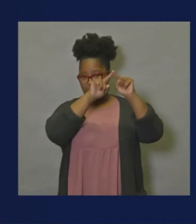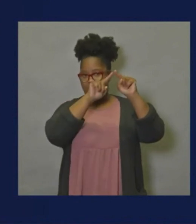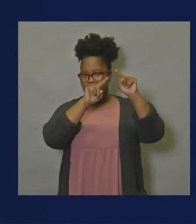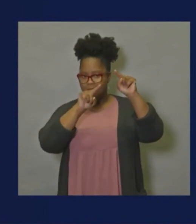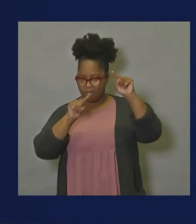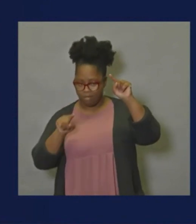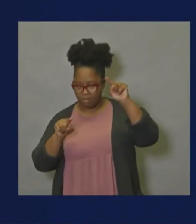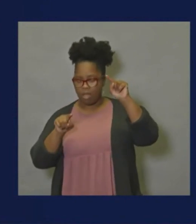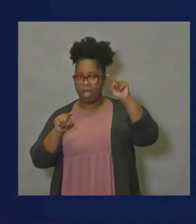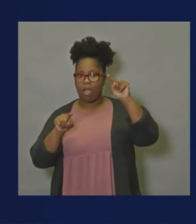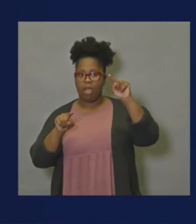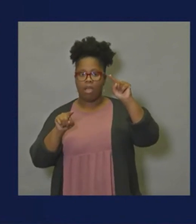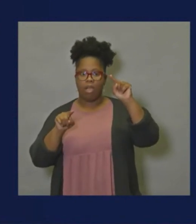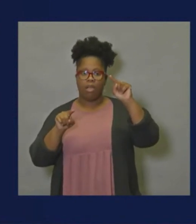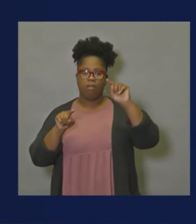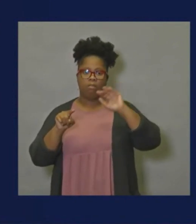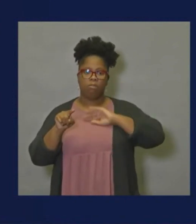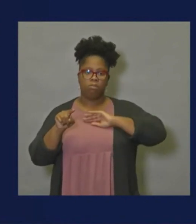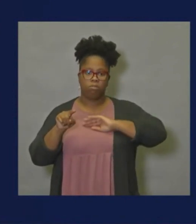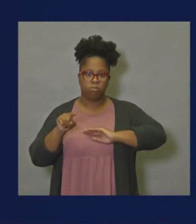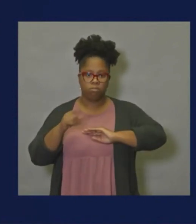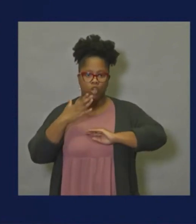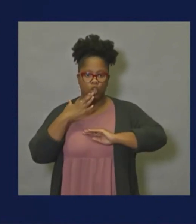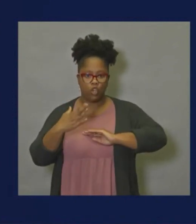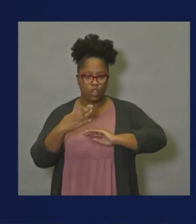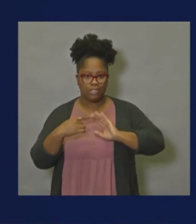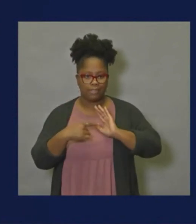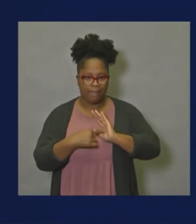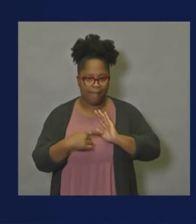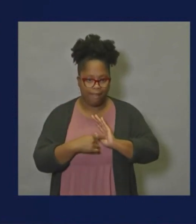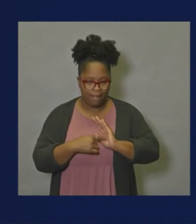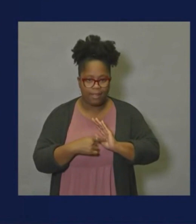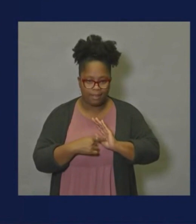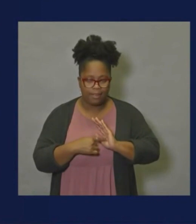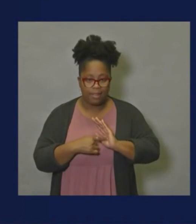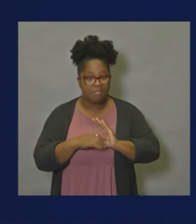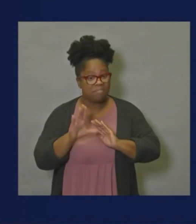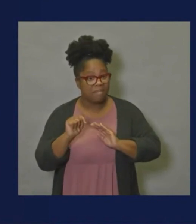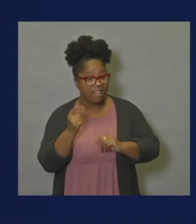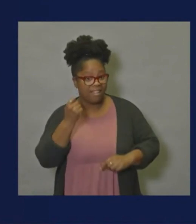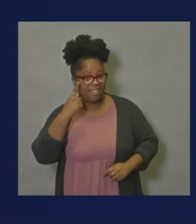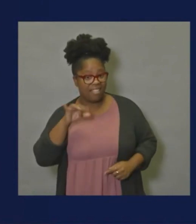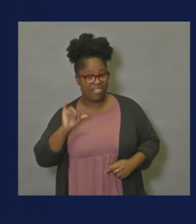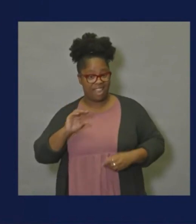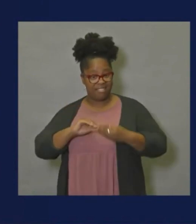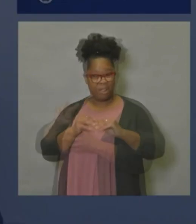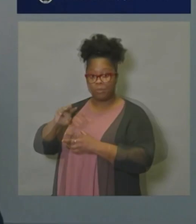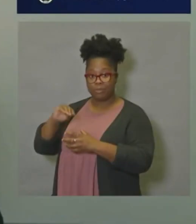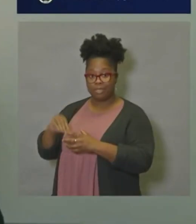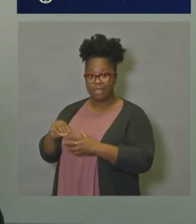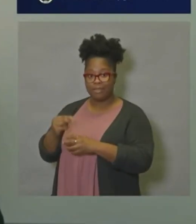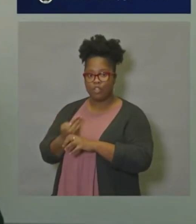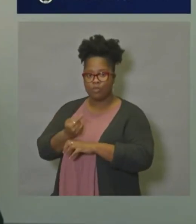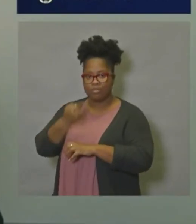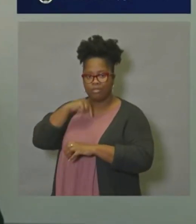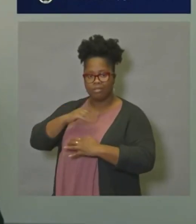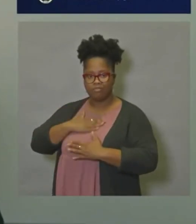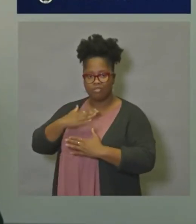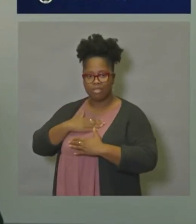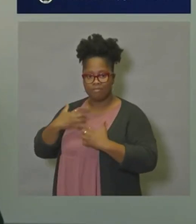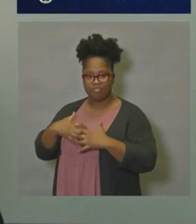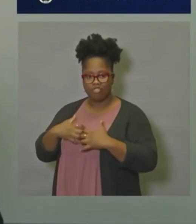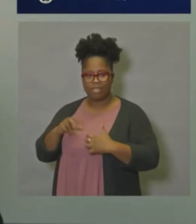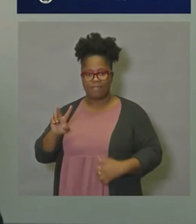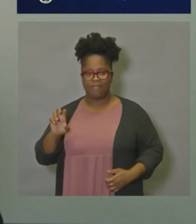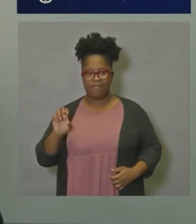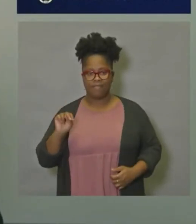the 7-day average number of cases peaking on January 18th. The data shows a continuous decline,